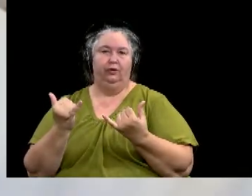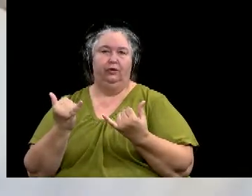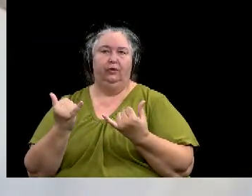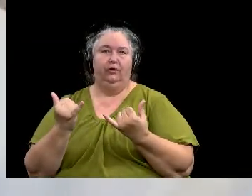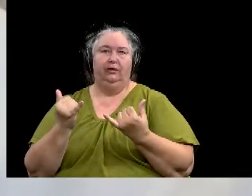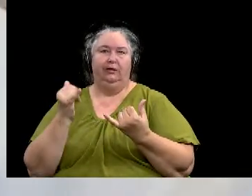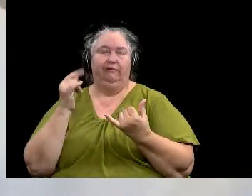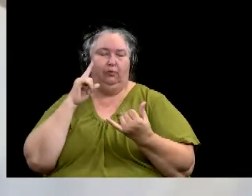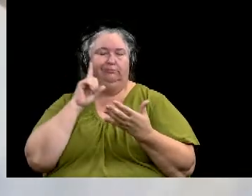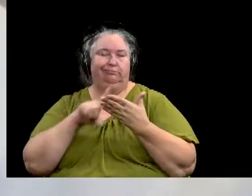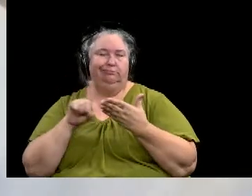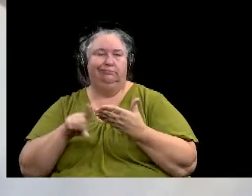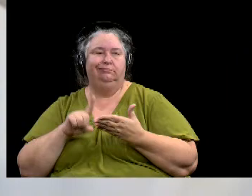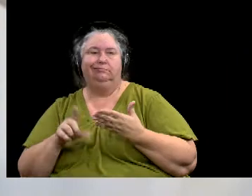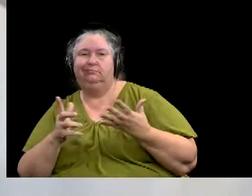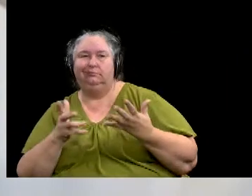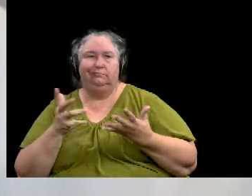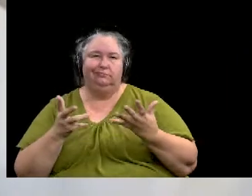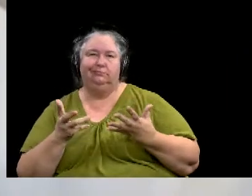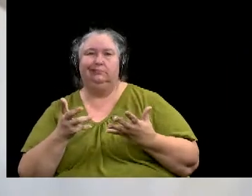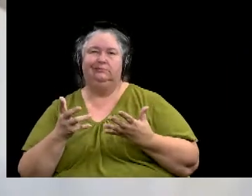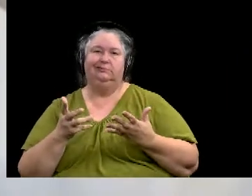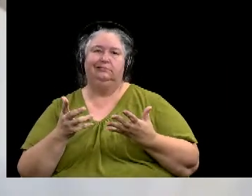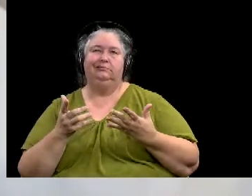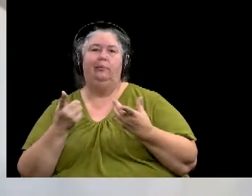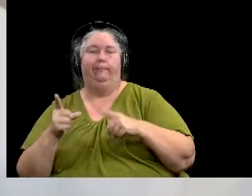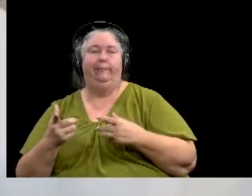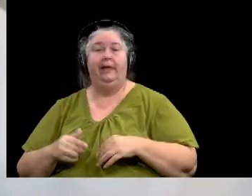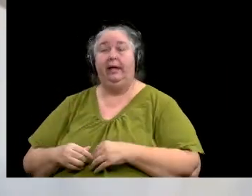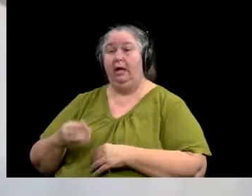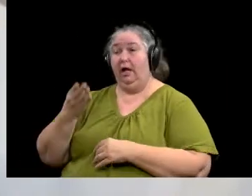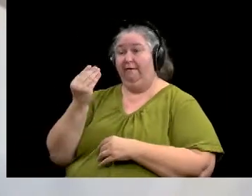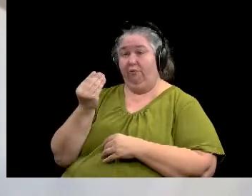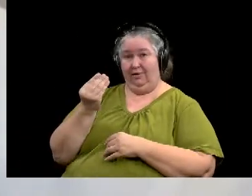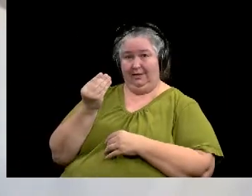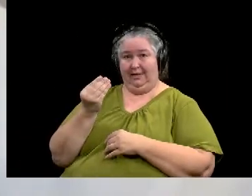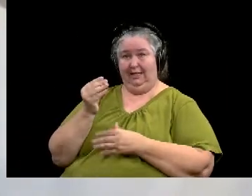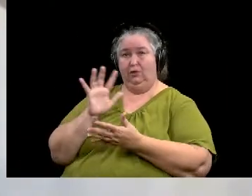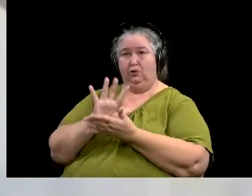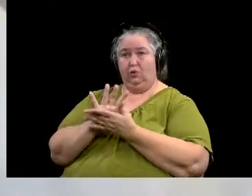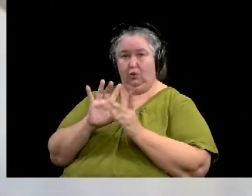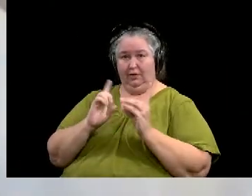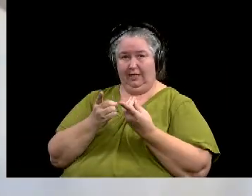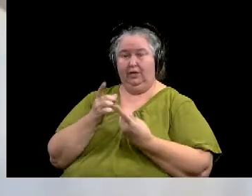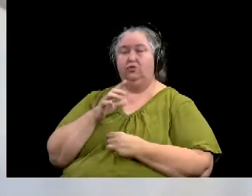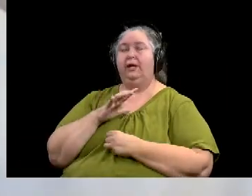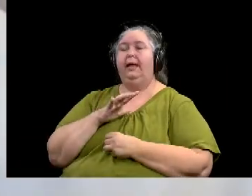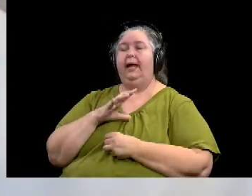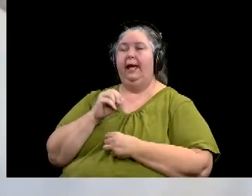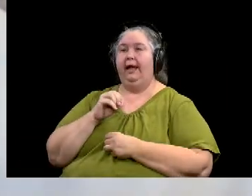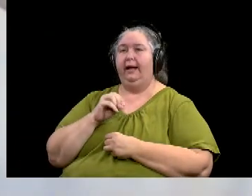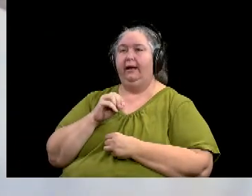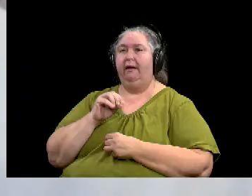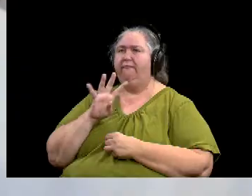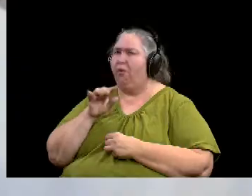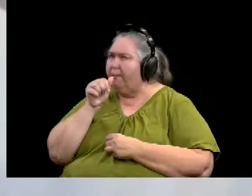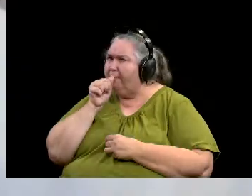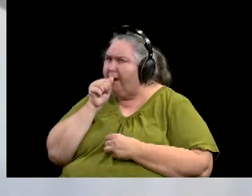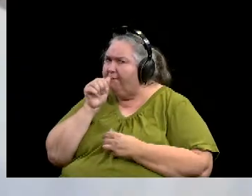14 independent school districts and 4 private schools that are reporting cases on campuses. There's a total